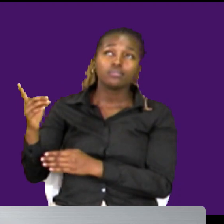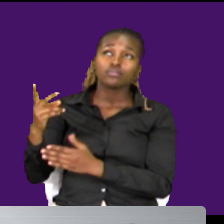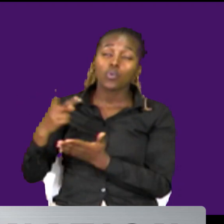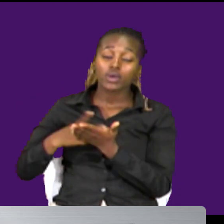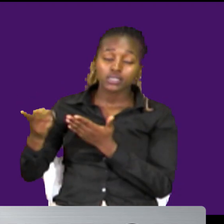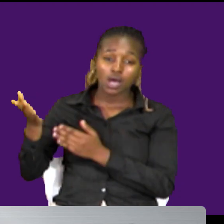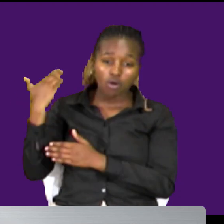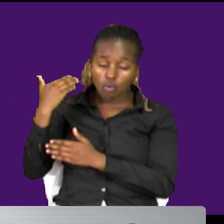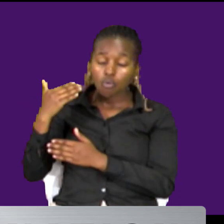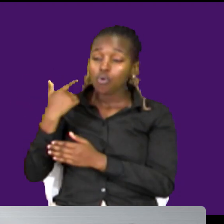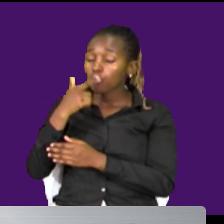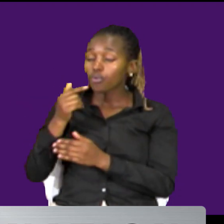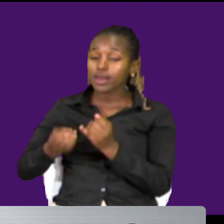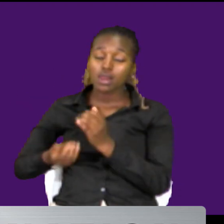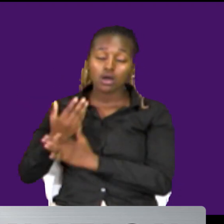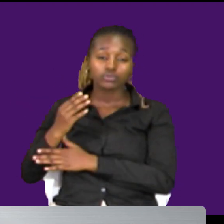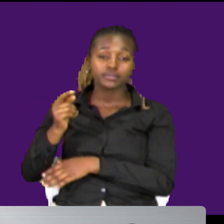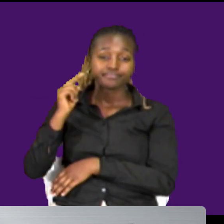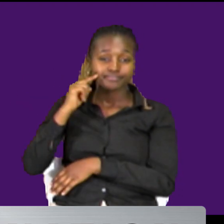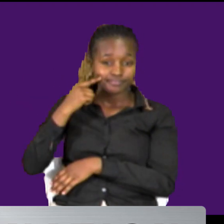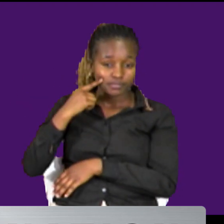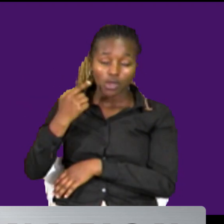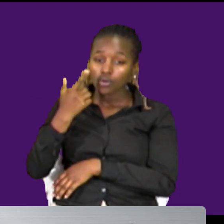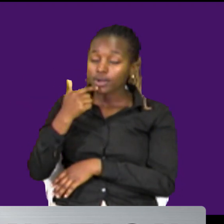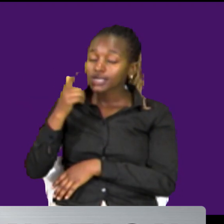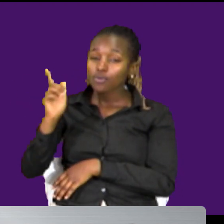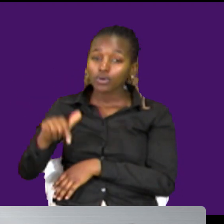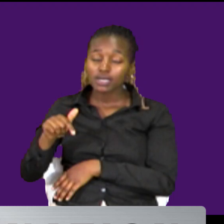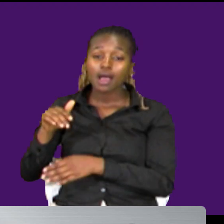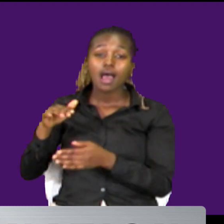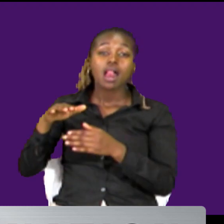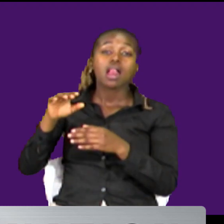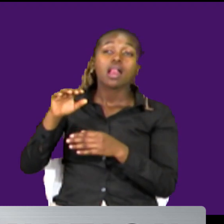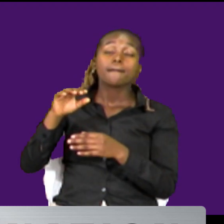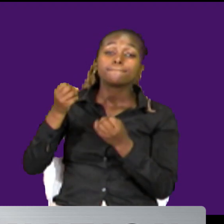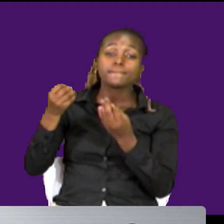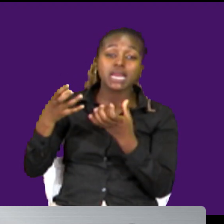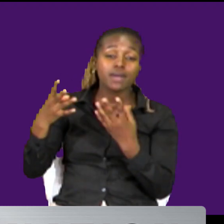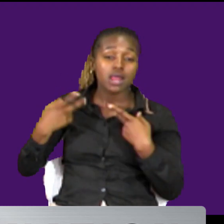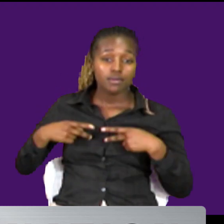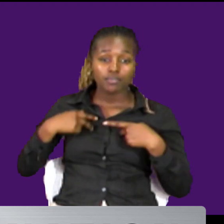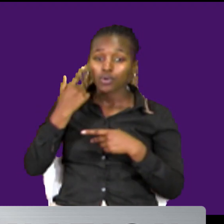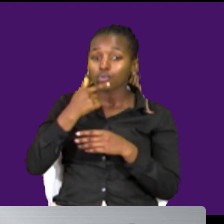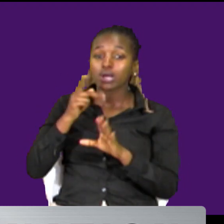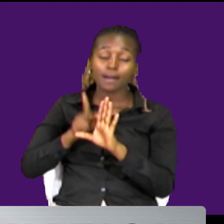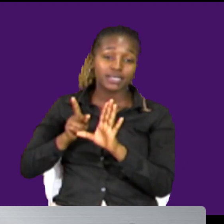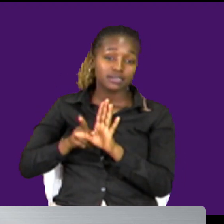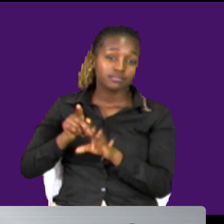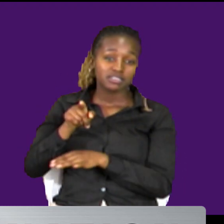2% of the people participating in these forums,